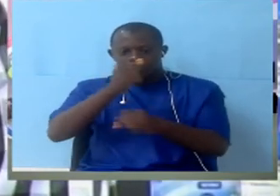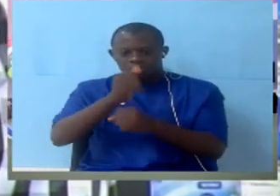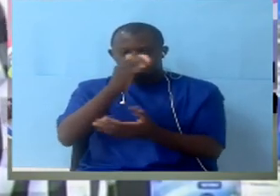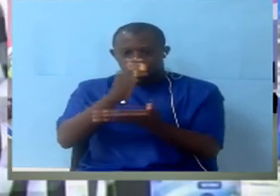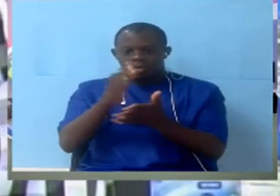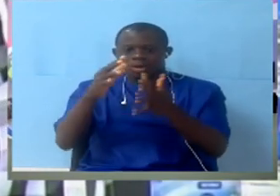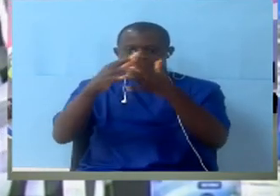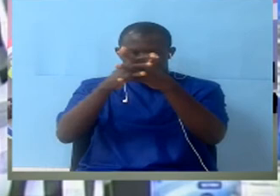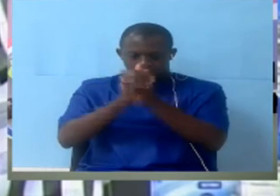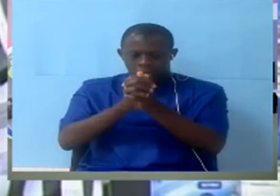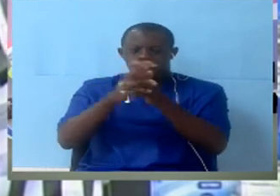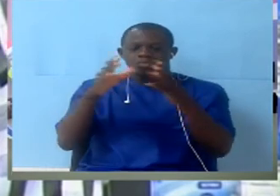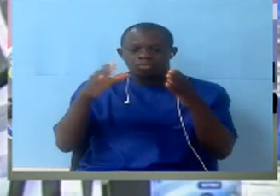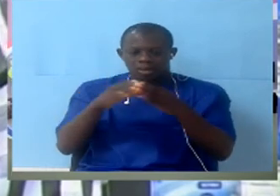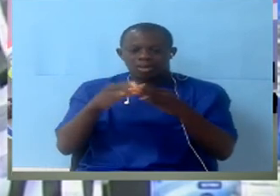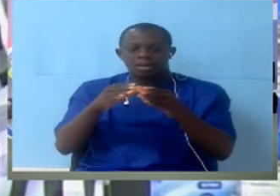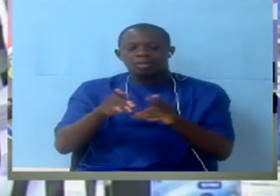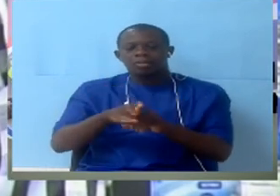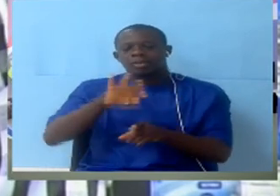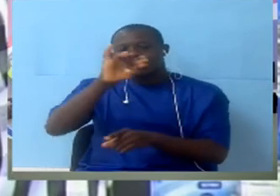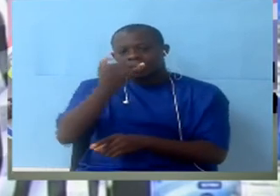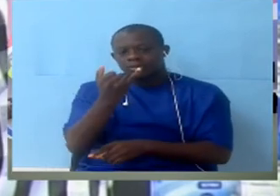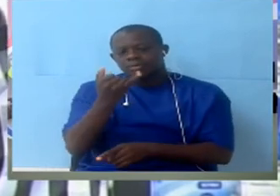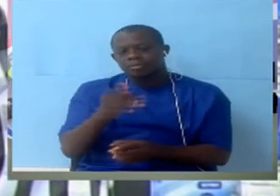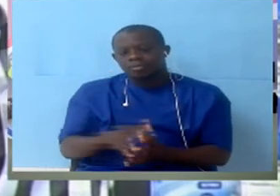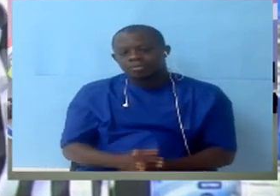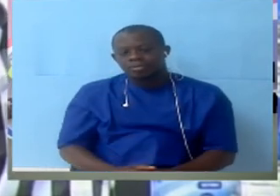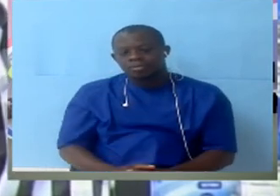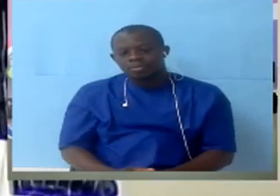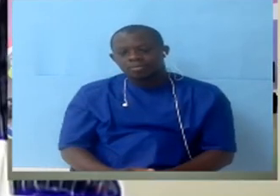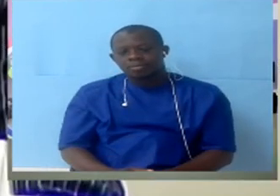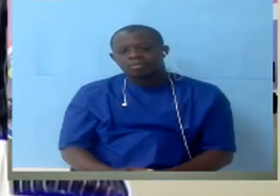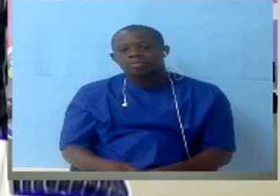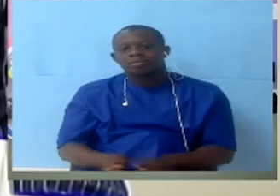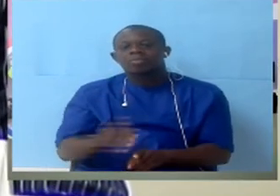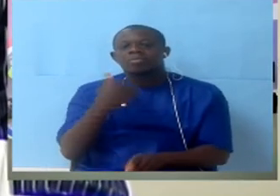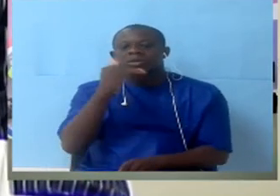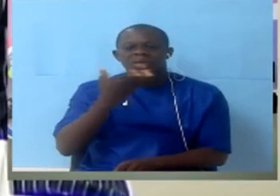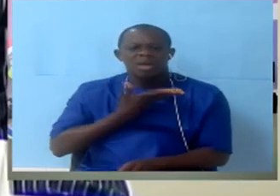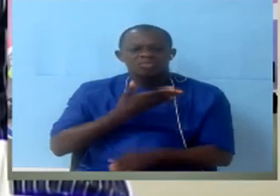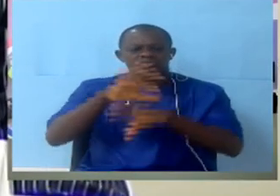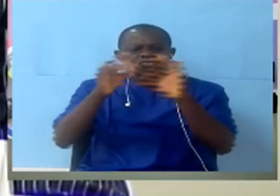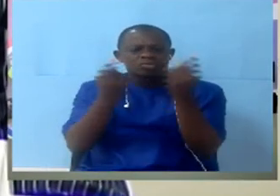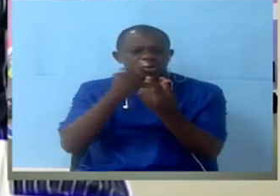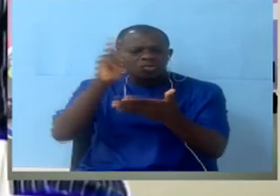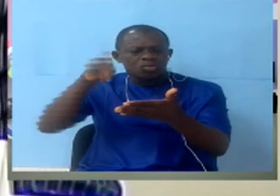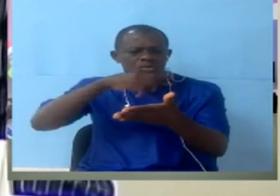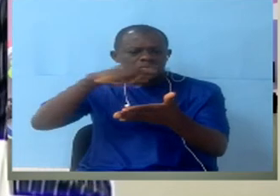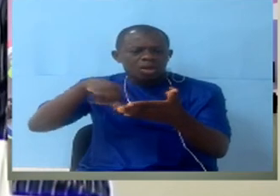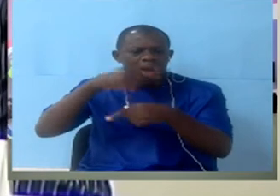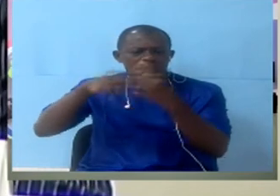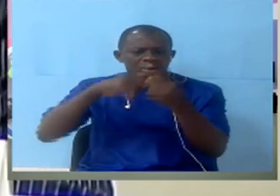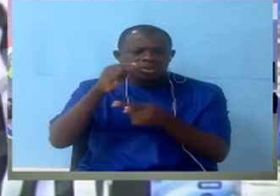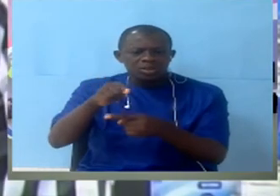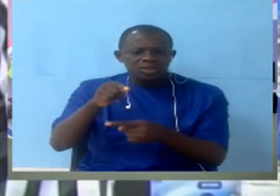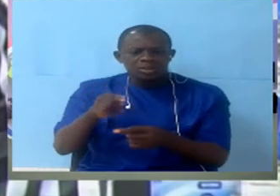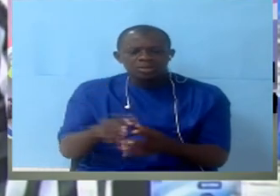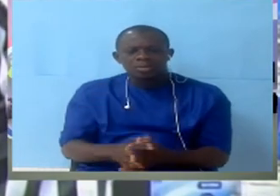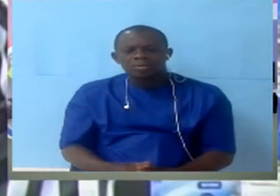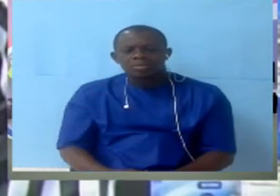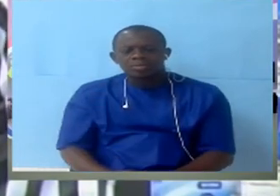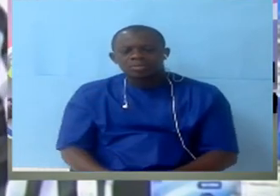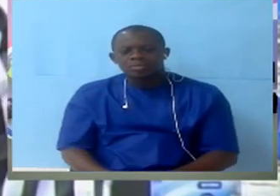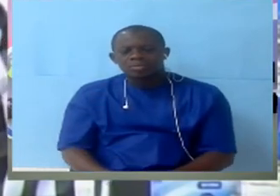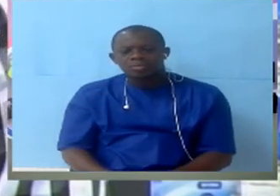ke kilinti. Try to get kilinti. Yes. Is there anything wrong with that? Kilinti nyani le. Kumi